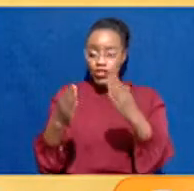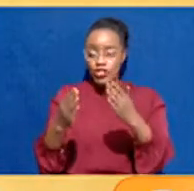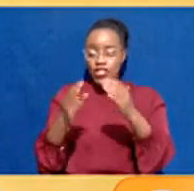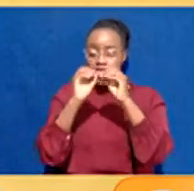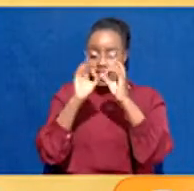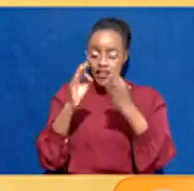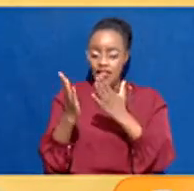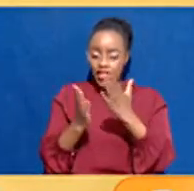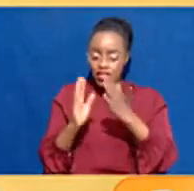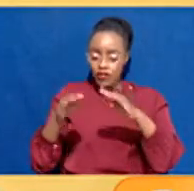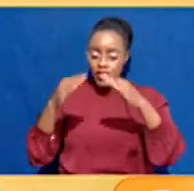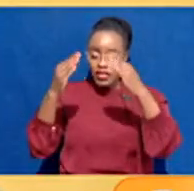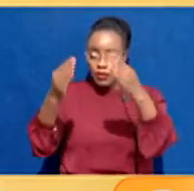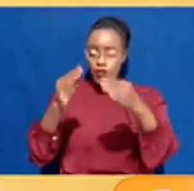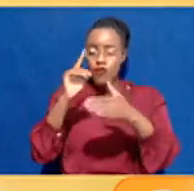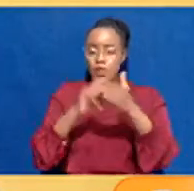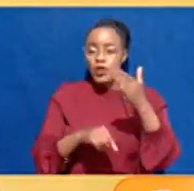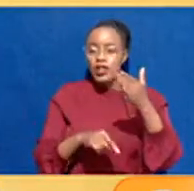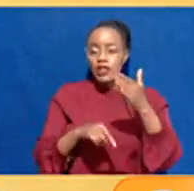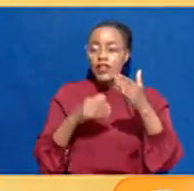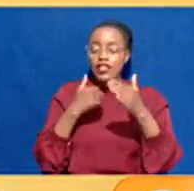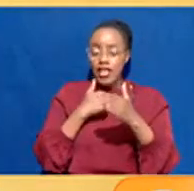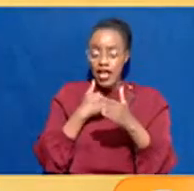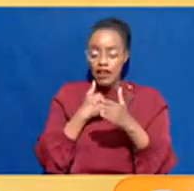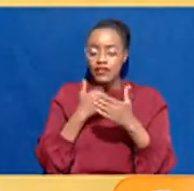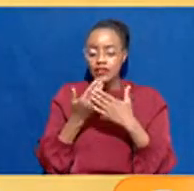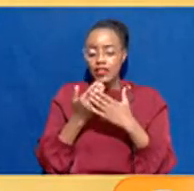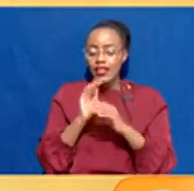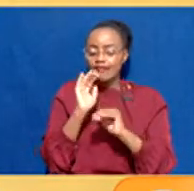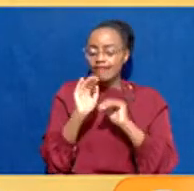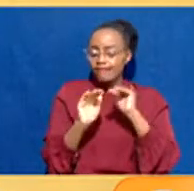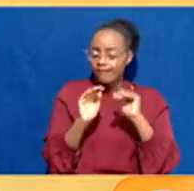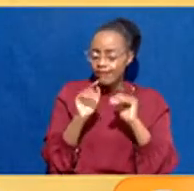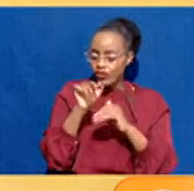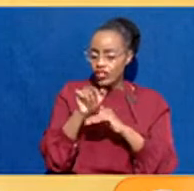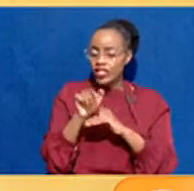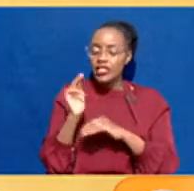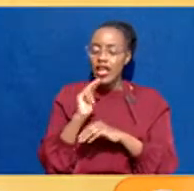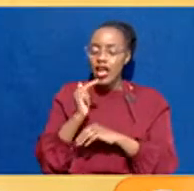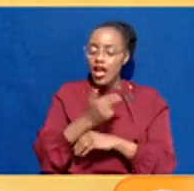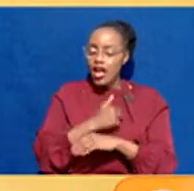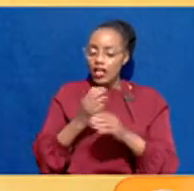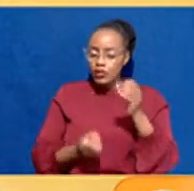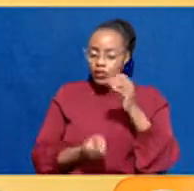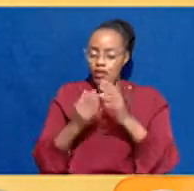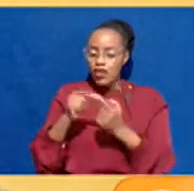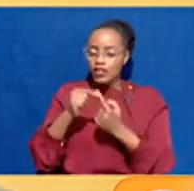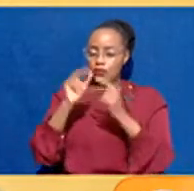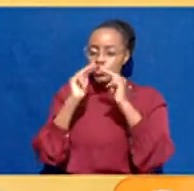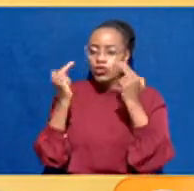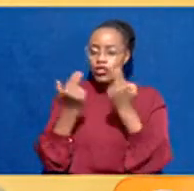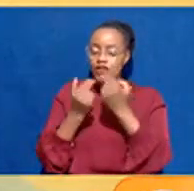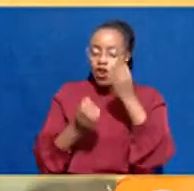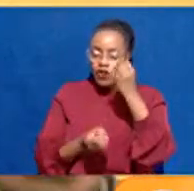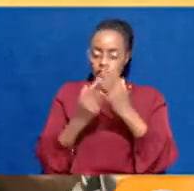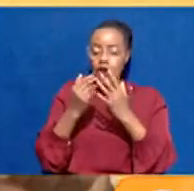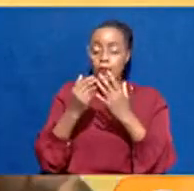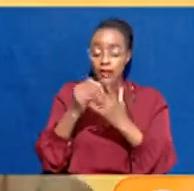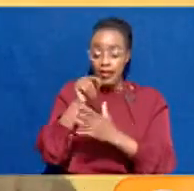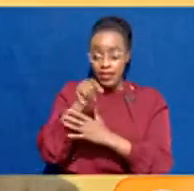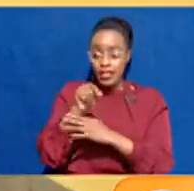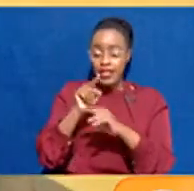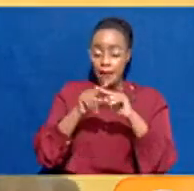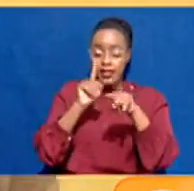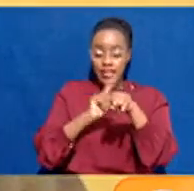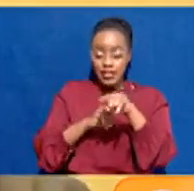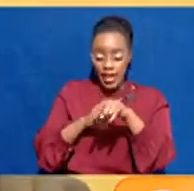If the service provides that there is the prerequisite requisition for us to form a special unit, then we shall form the unit. But then when we deploy